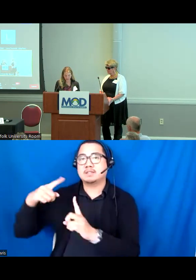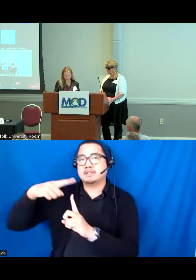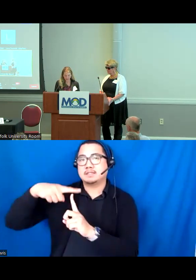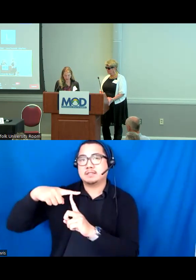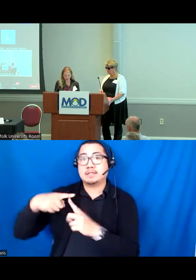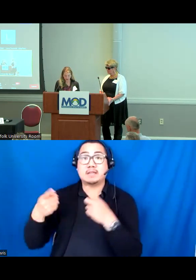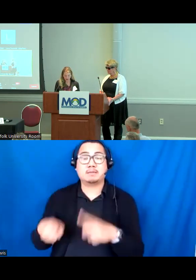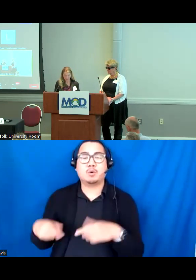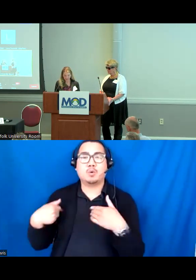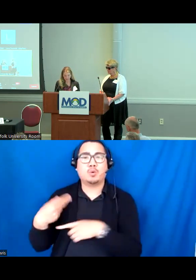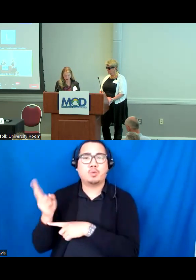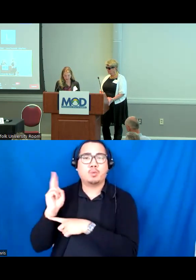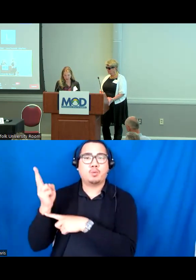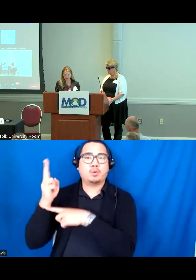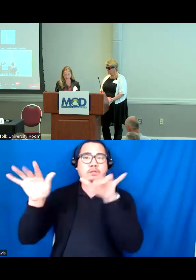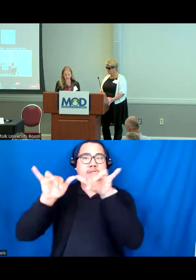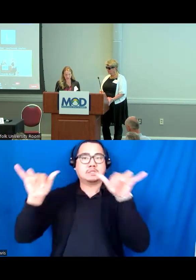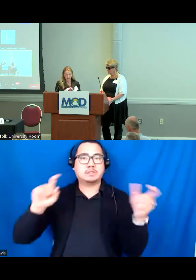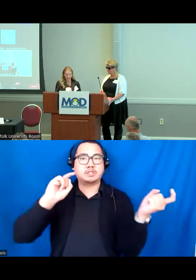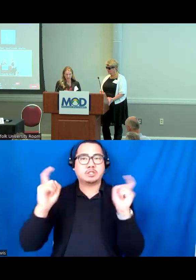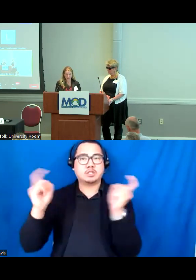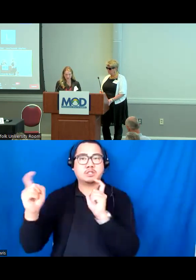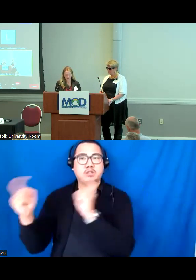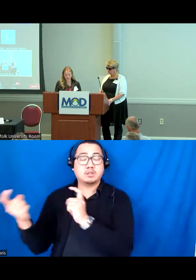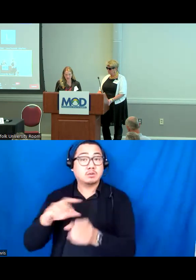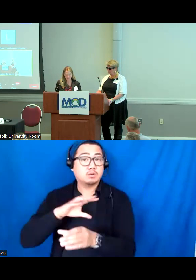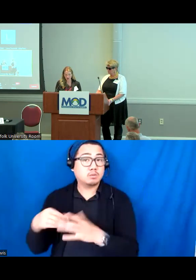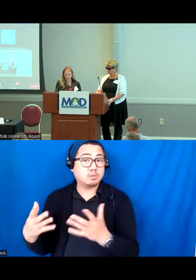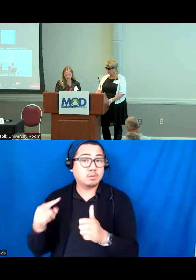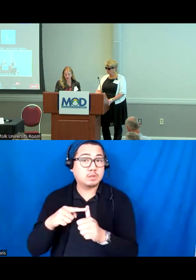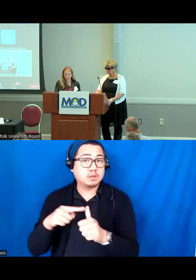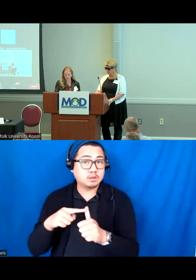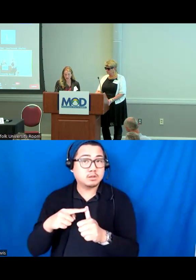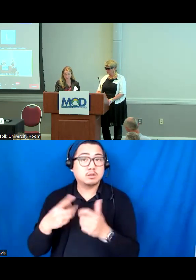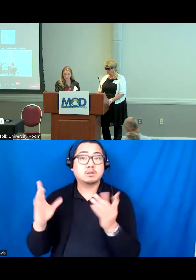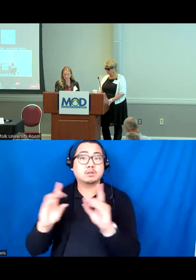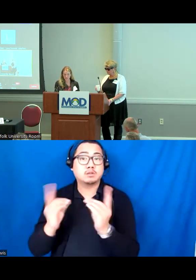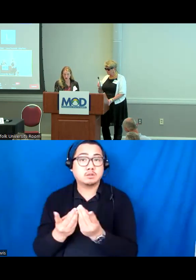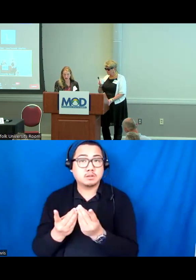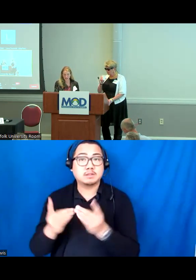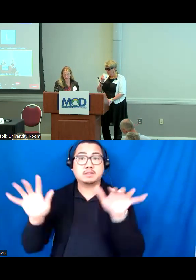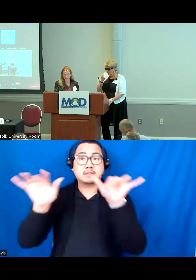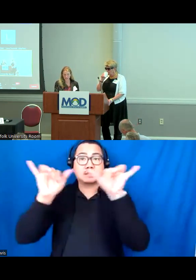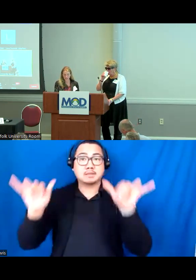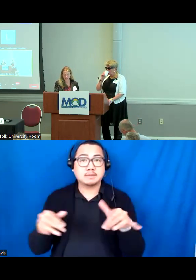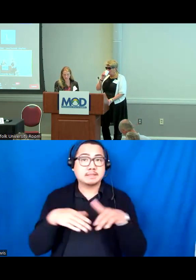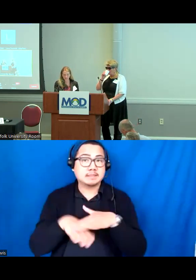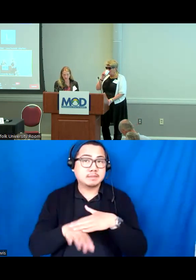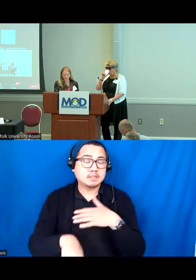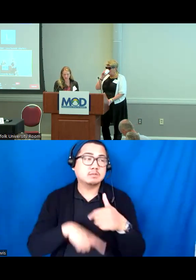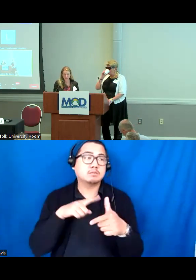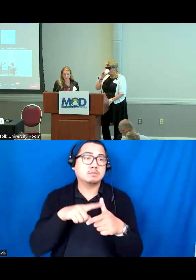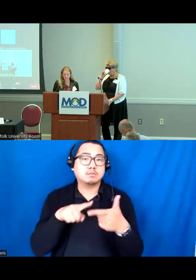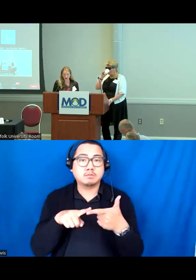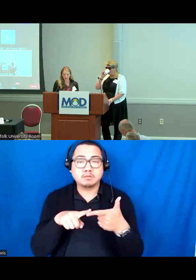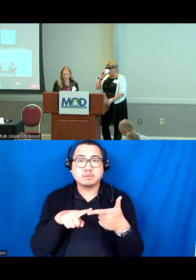resulted in historic system-wide changes, including the Department of System-Wide Accessibility,